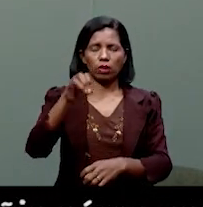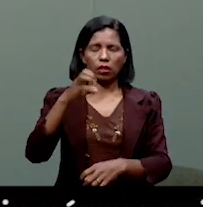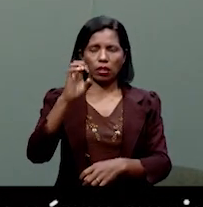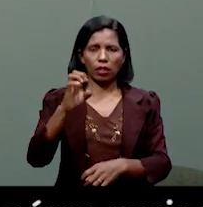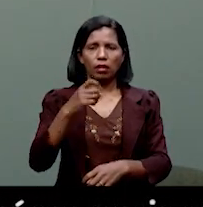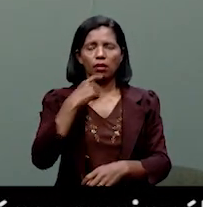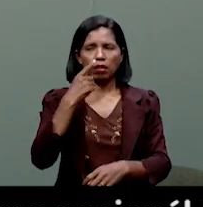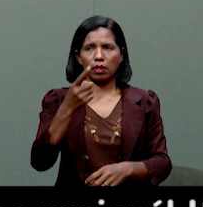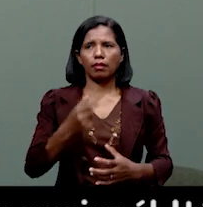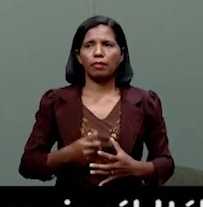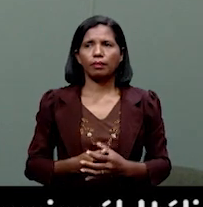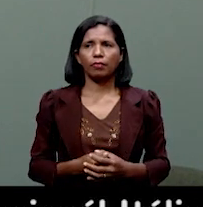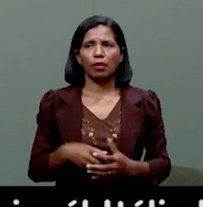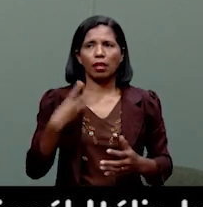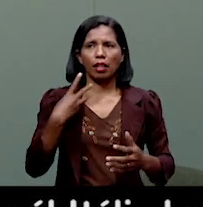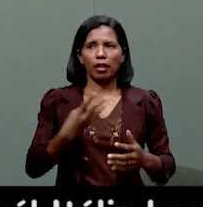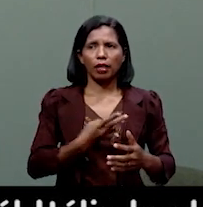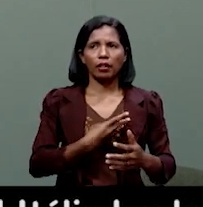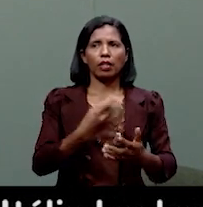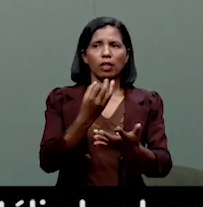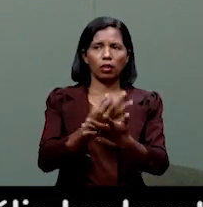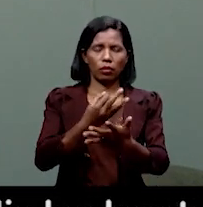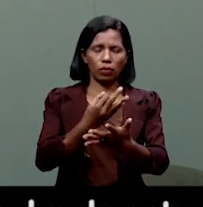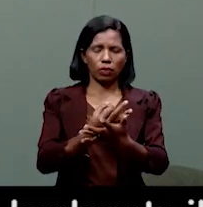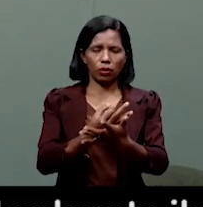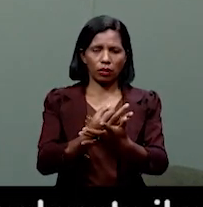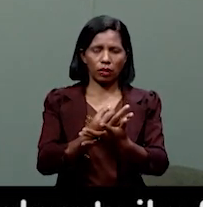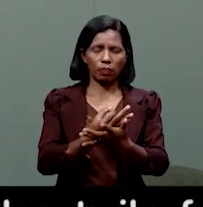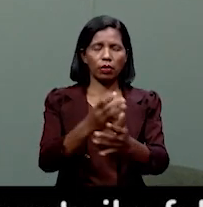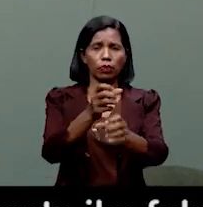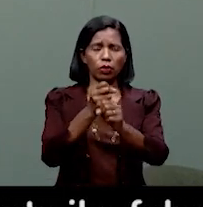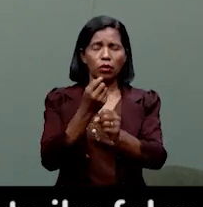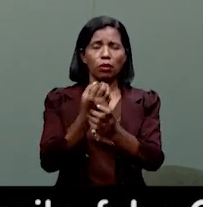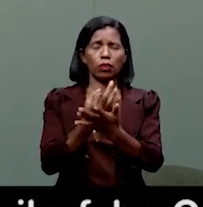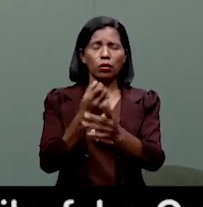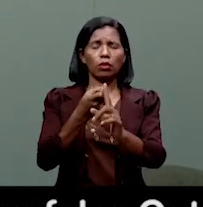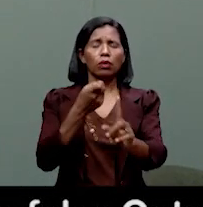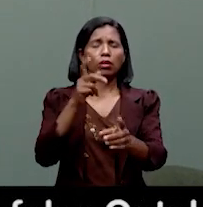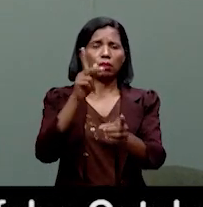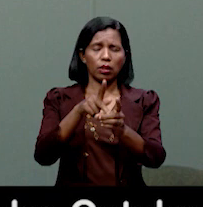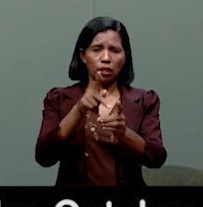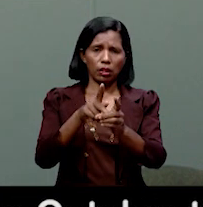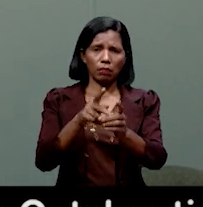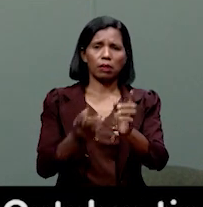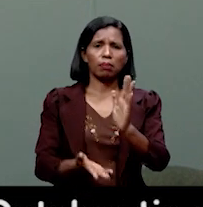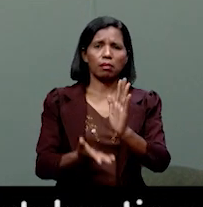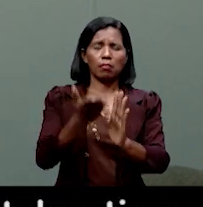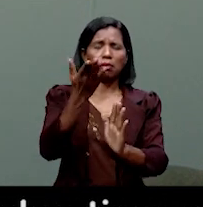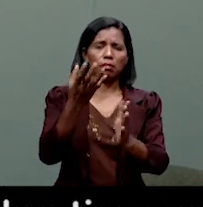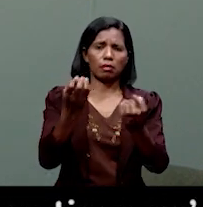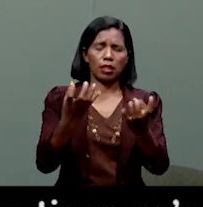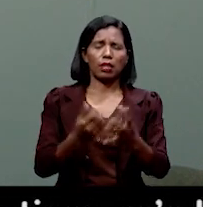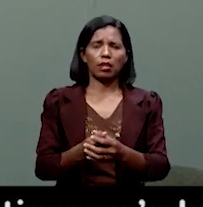katak itanya levantamento ba fundo petrolífero ne mak deruma as demais. Tambah ne fo impacto